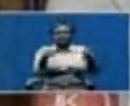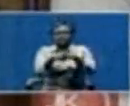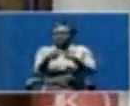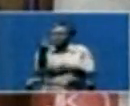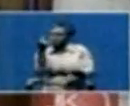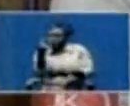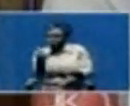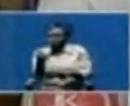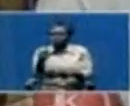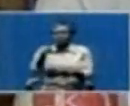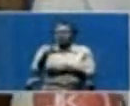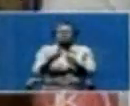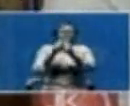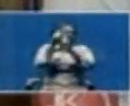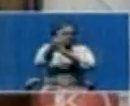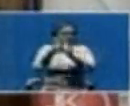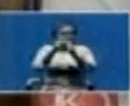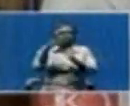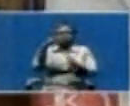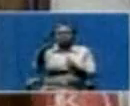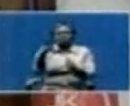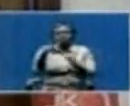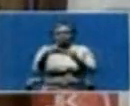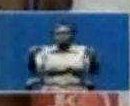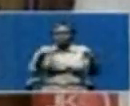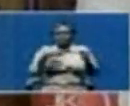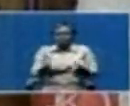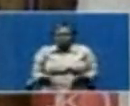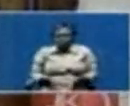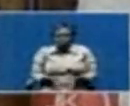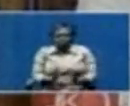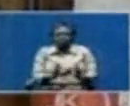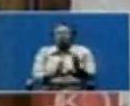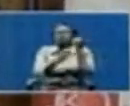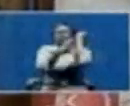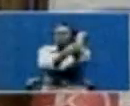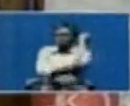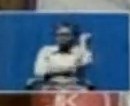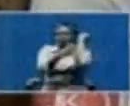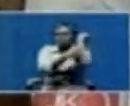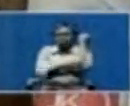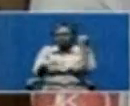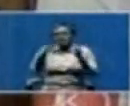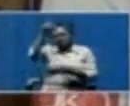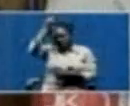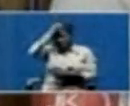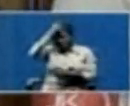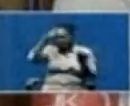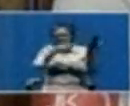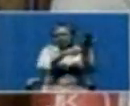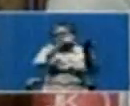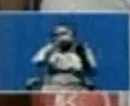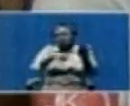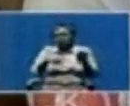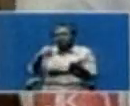little island, 7 miles wide, 20 miles long. I was born in the lowest income area of that island, a village called